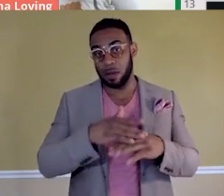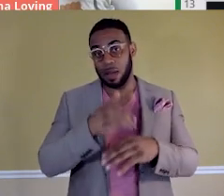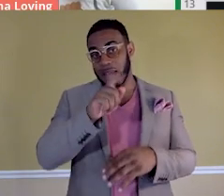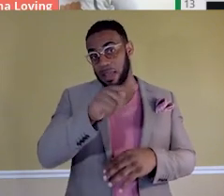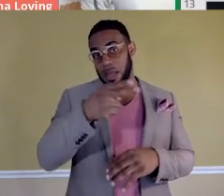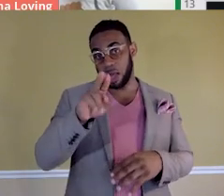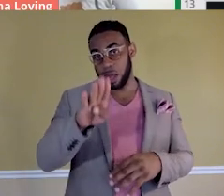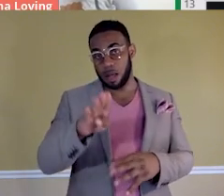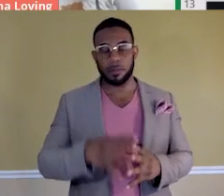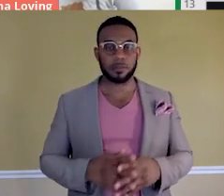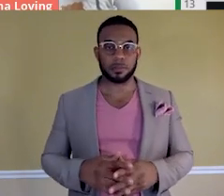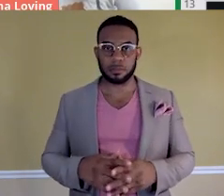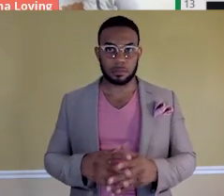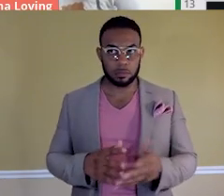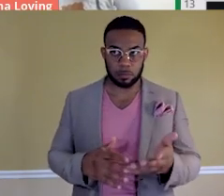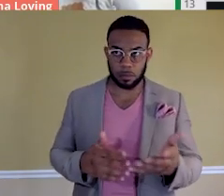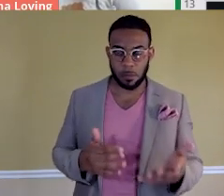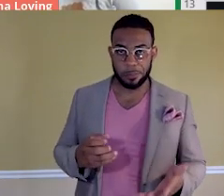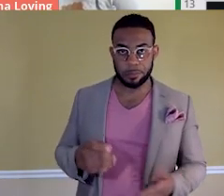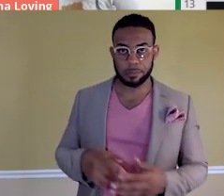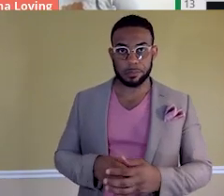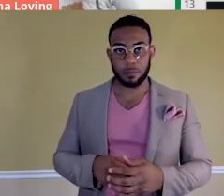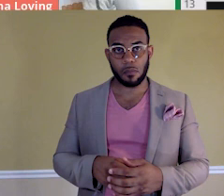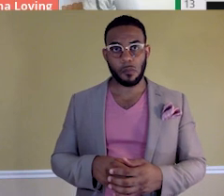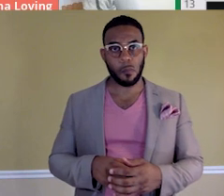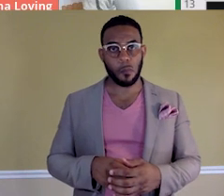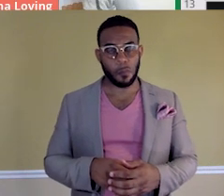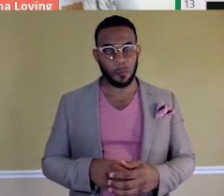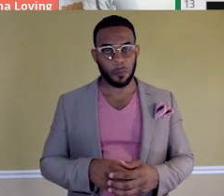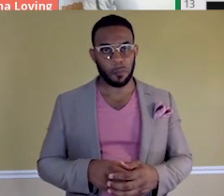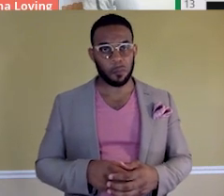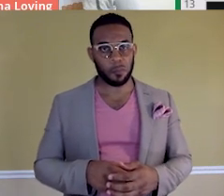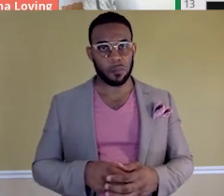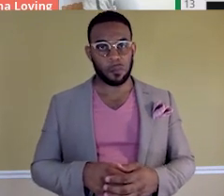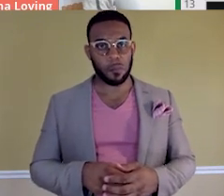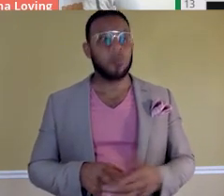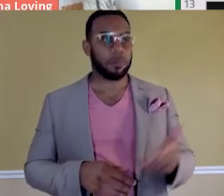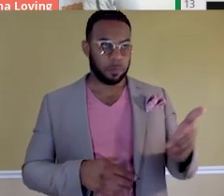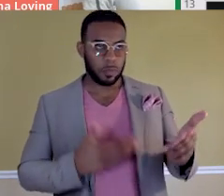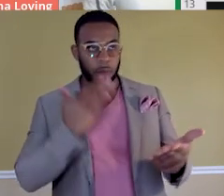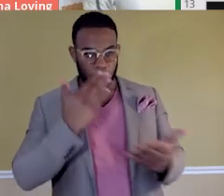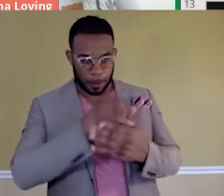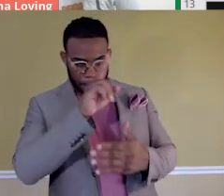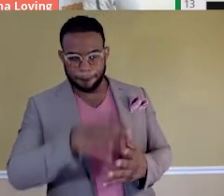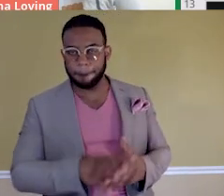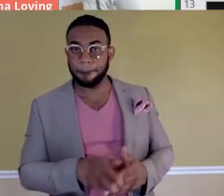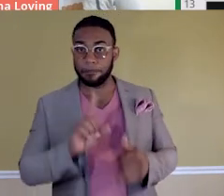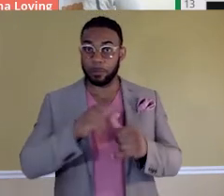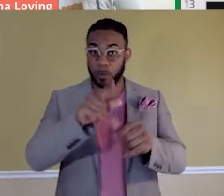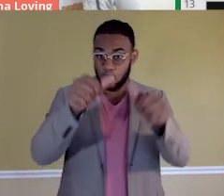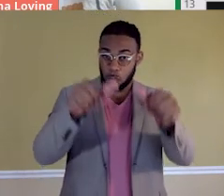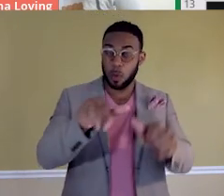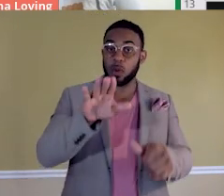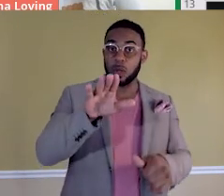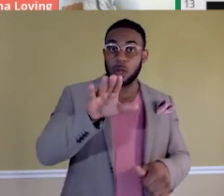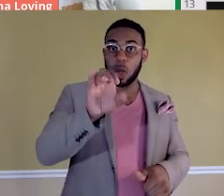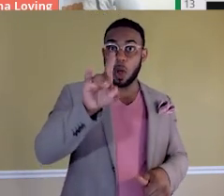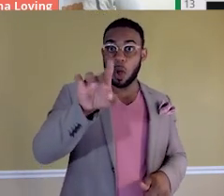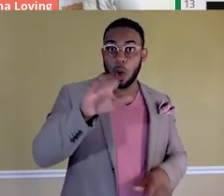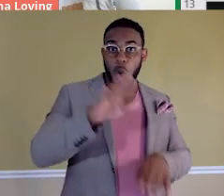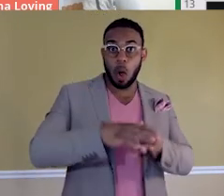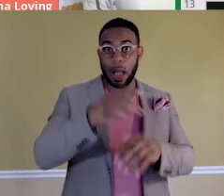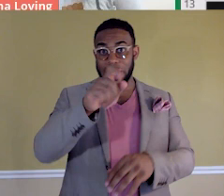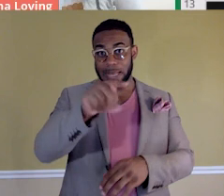GitHub or any other open source technology? Okay, great. Once you post your codes